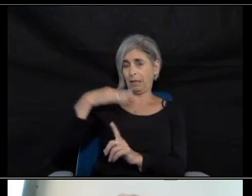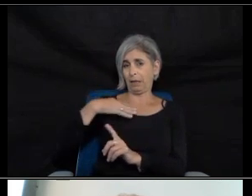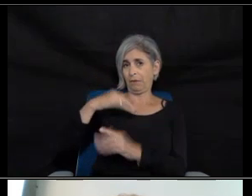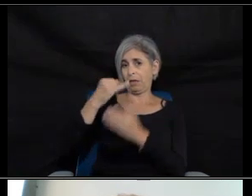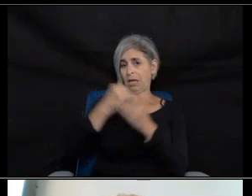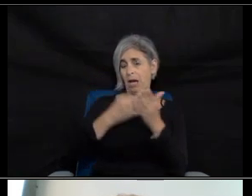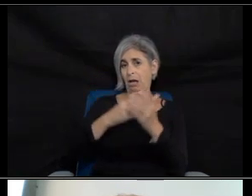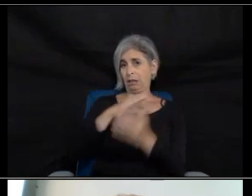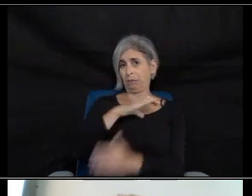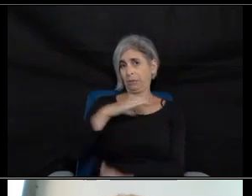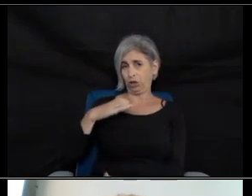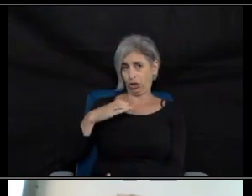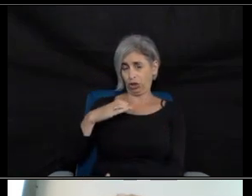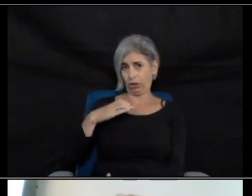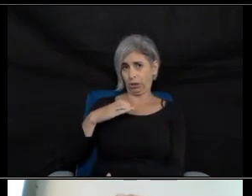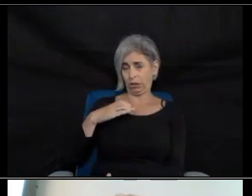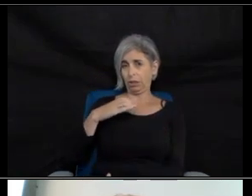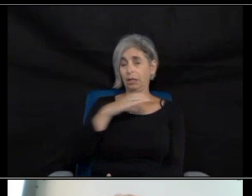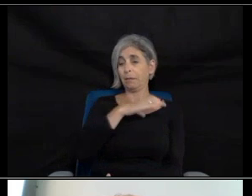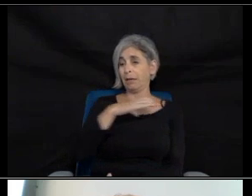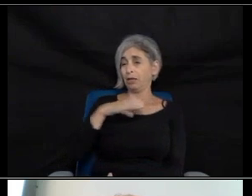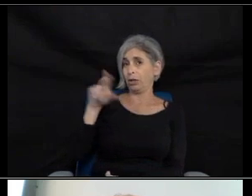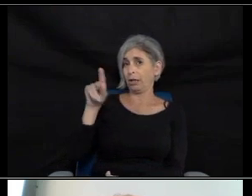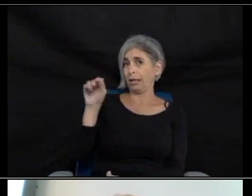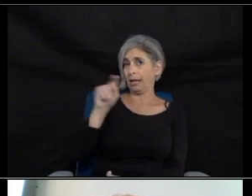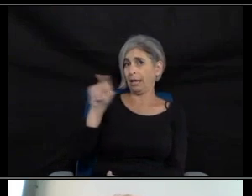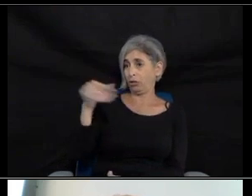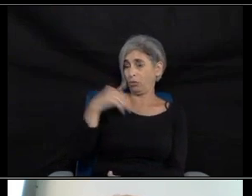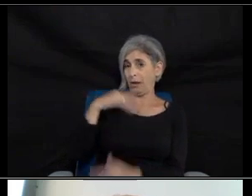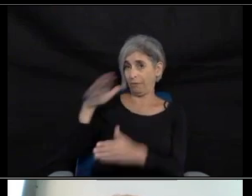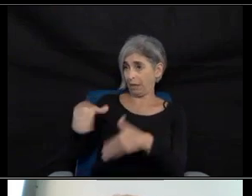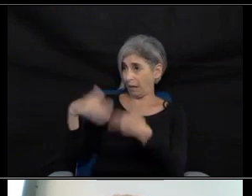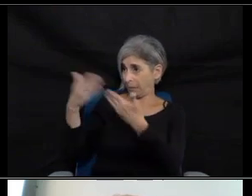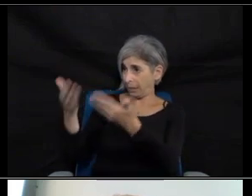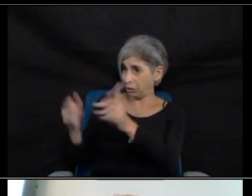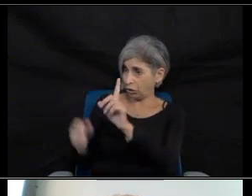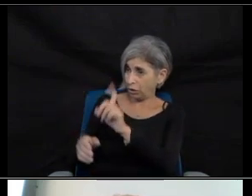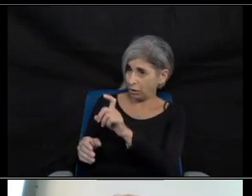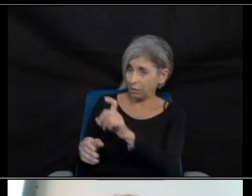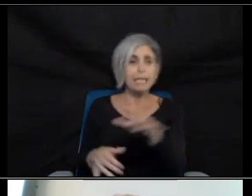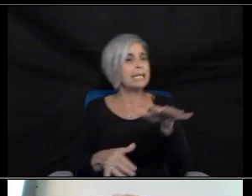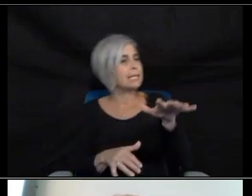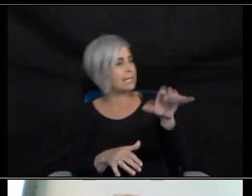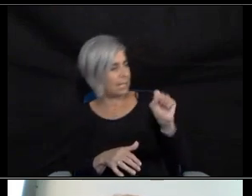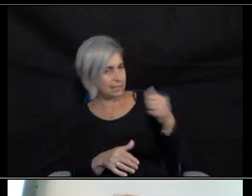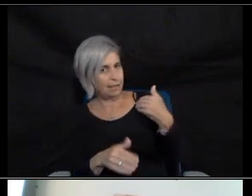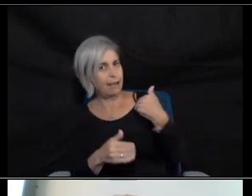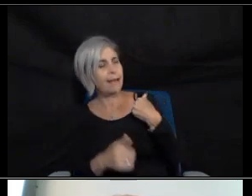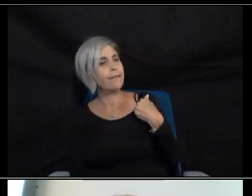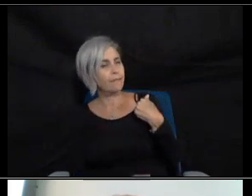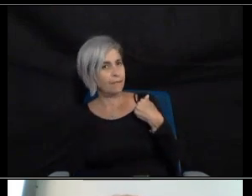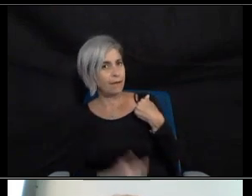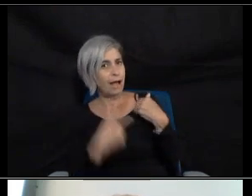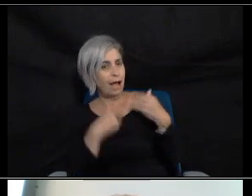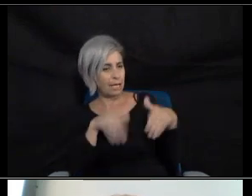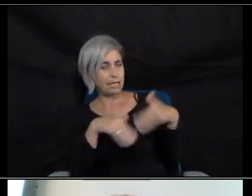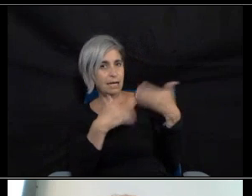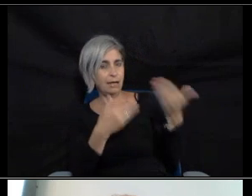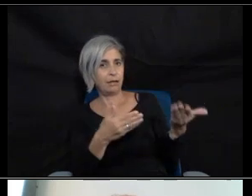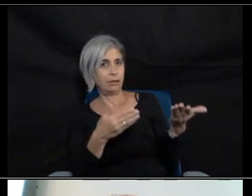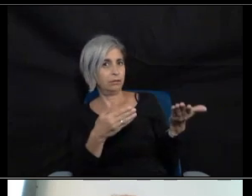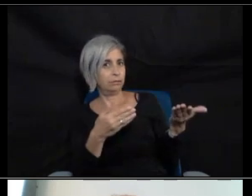Commission. Commissioner Katz, you have the nomination. Yes, I'll nominate Ace